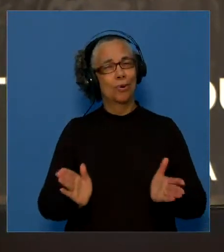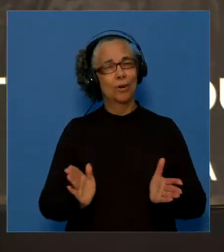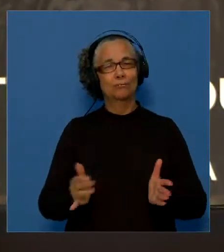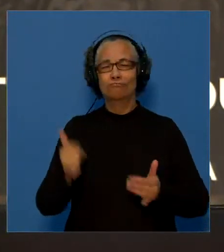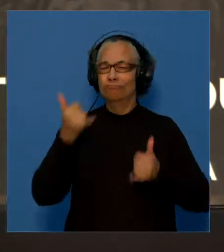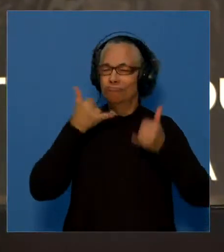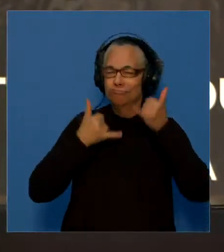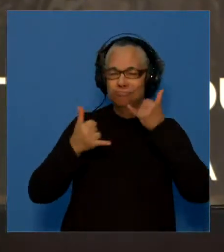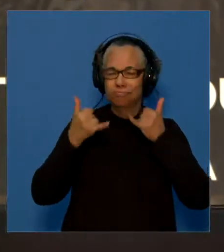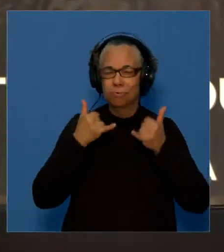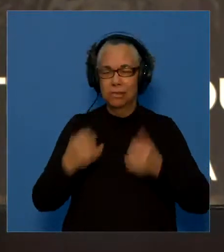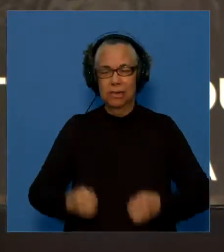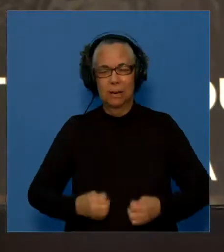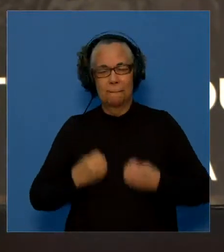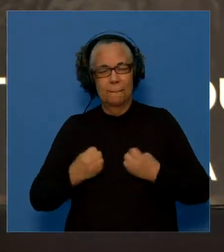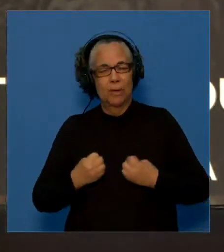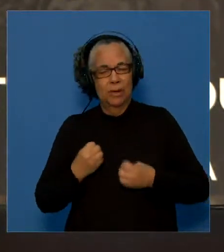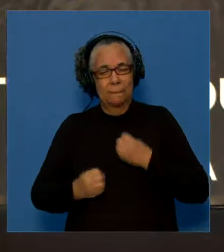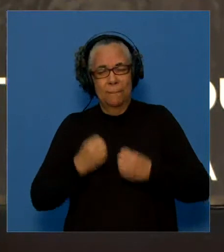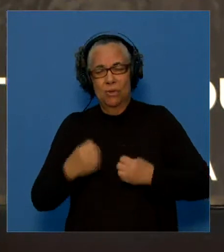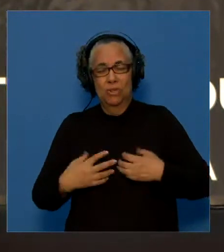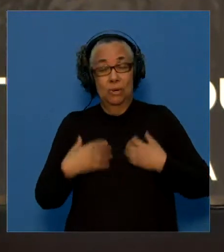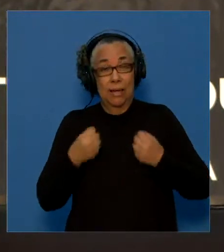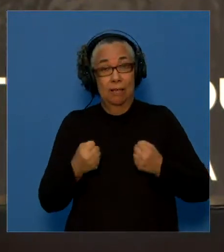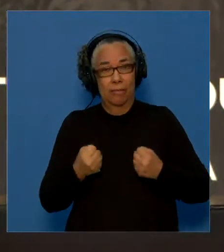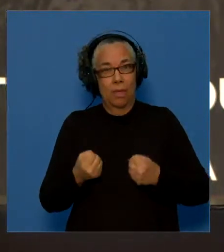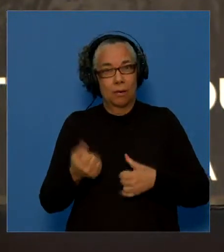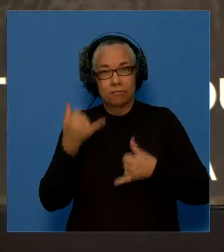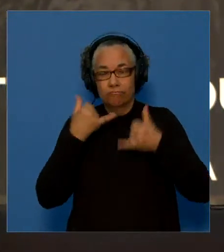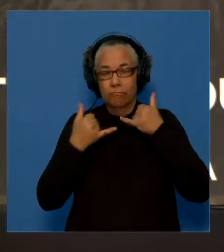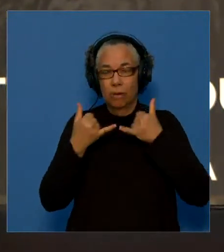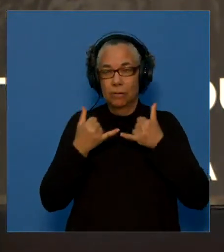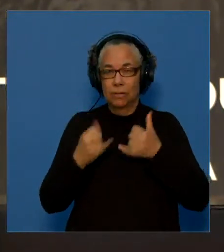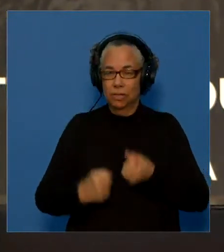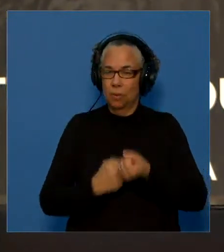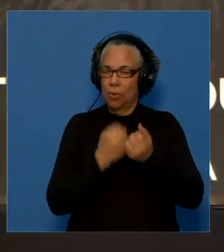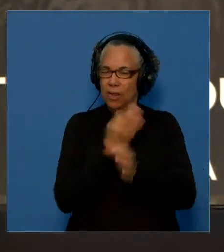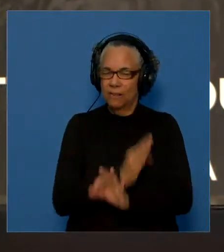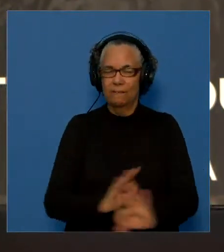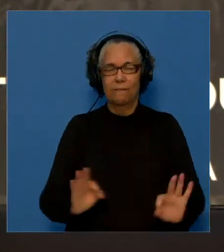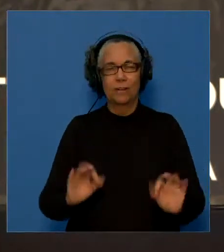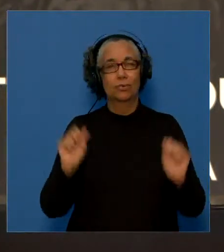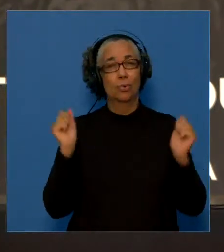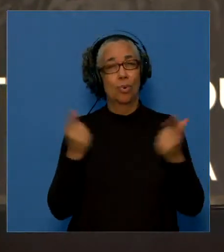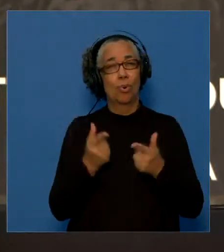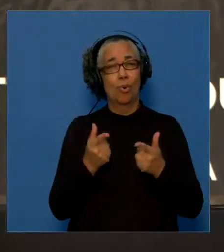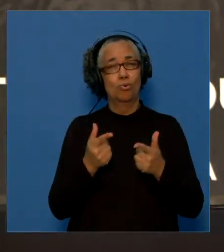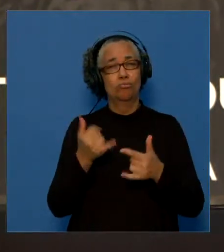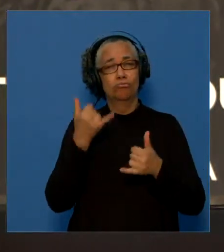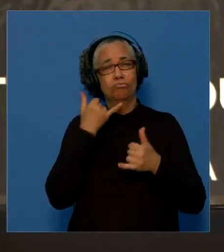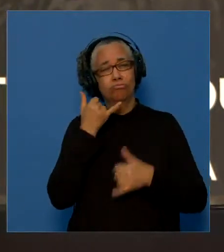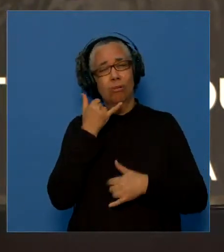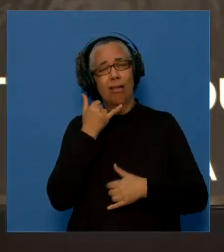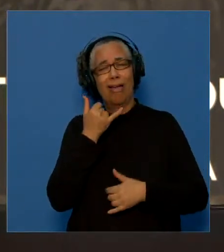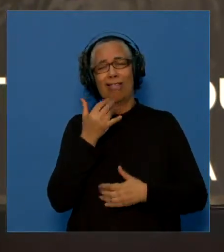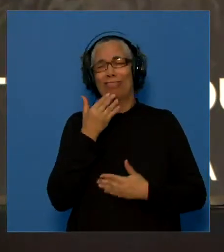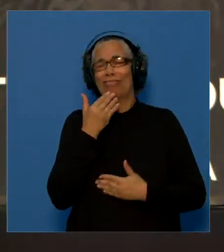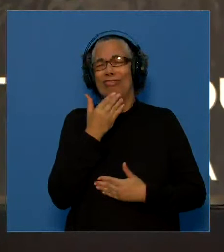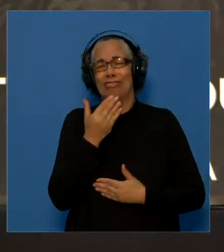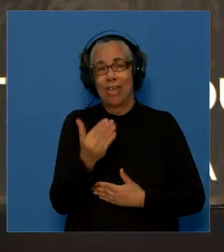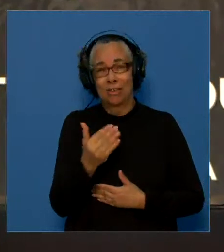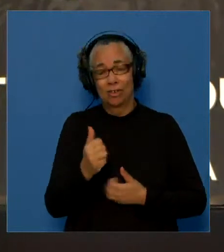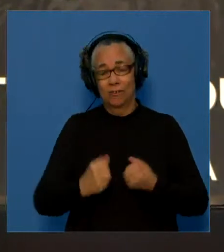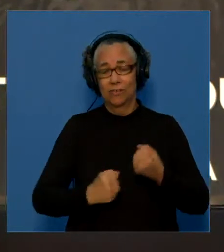Wellness Line, and the support is free to everyone who calls. And I want to thank the persons who have supported this effort